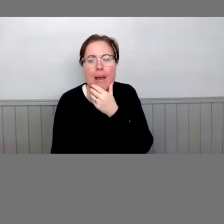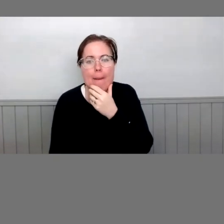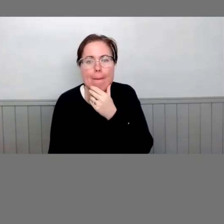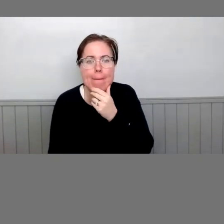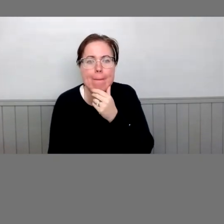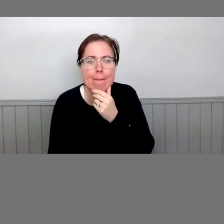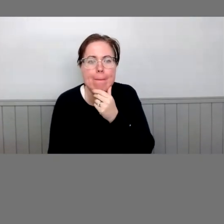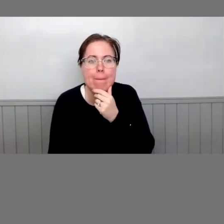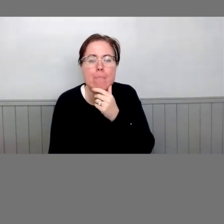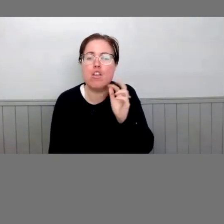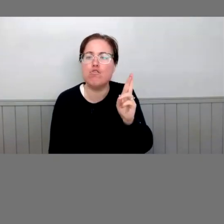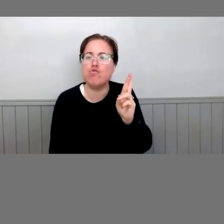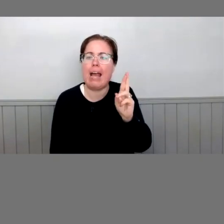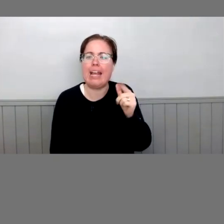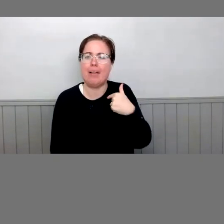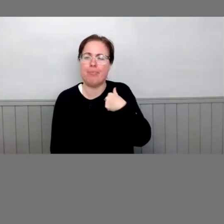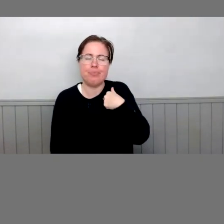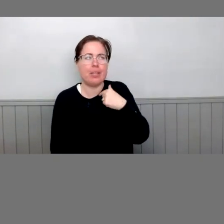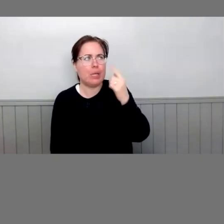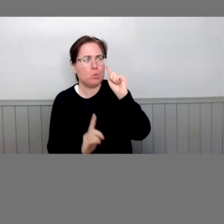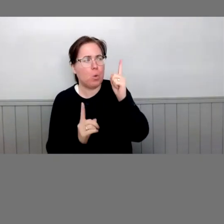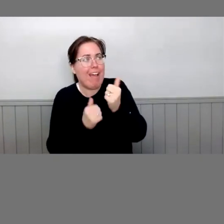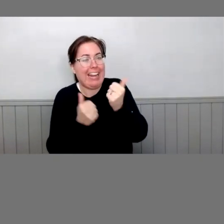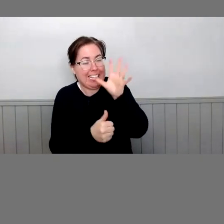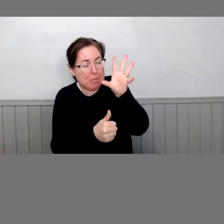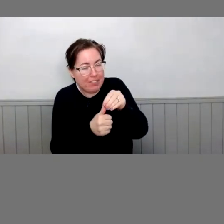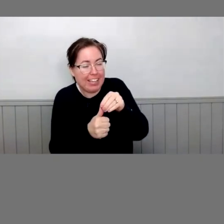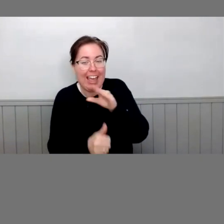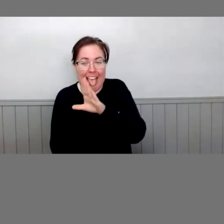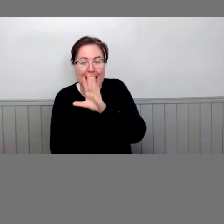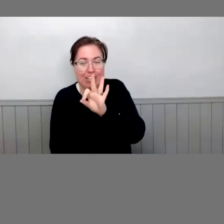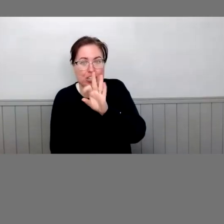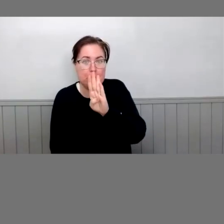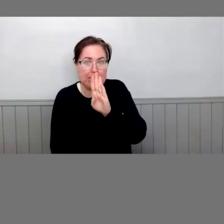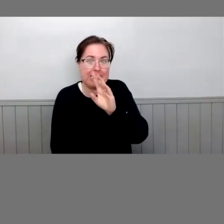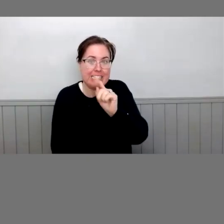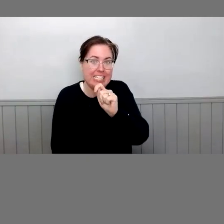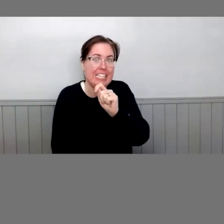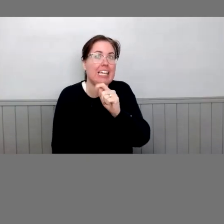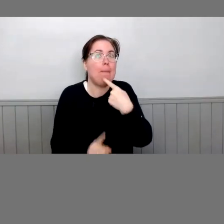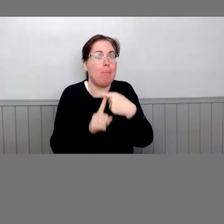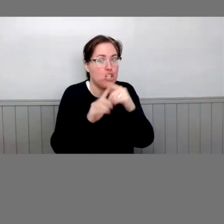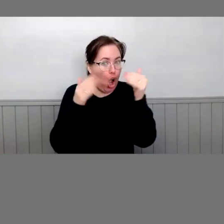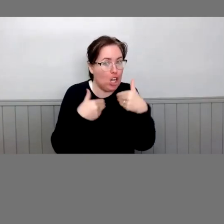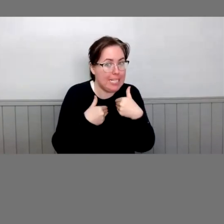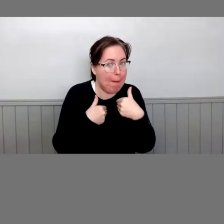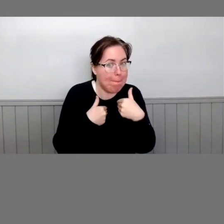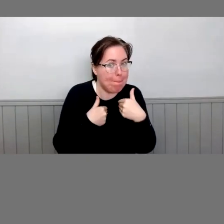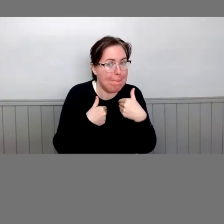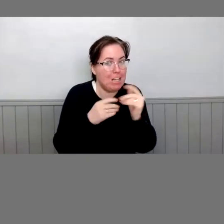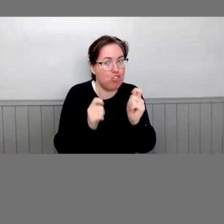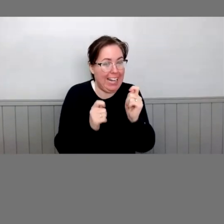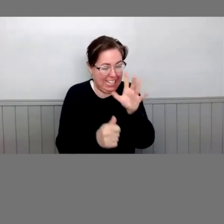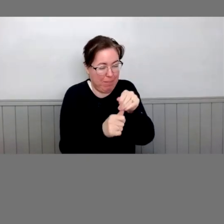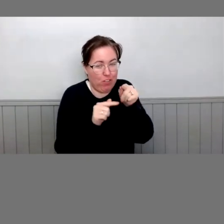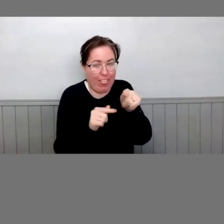I'm not aware of any specific kind of LGBT and autistic training specifically, but I know LGBT Ireland provide a